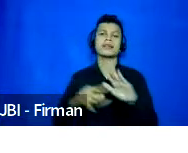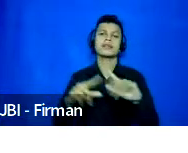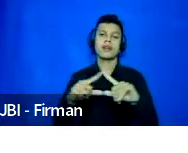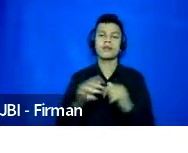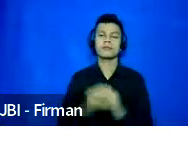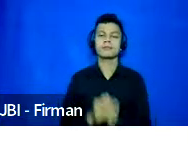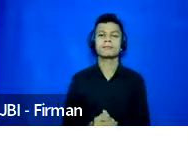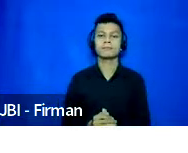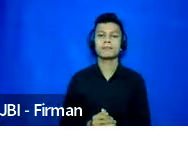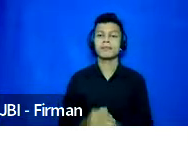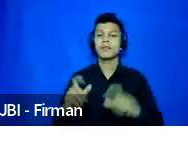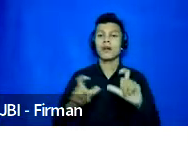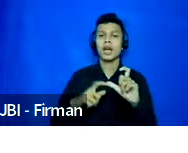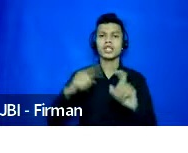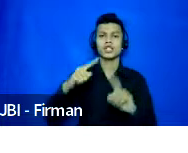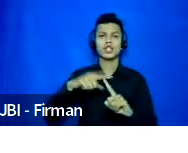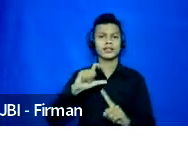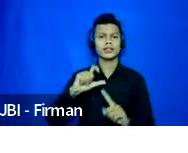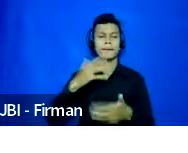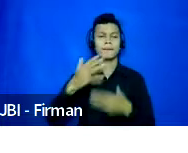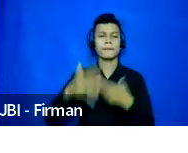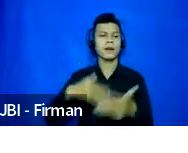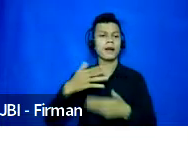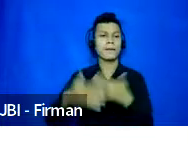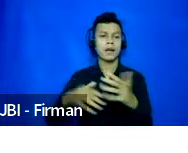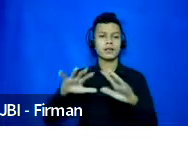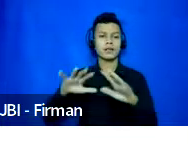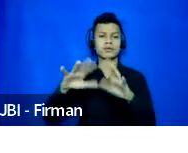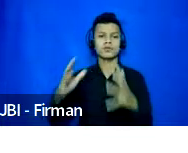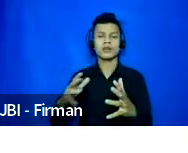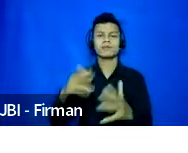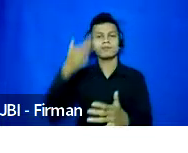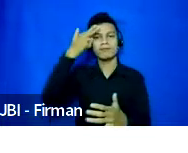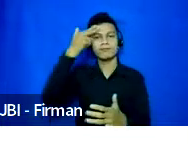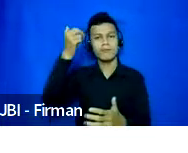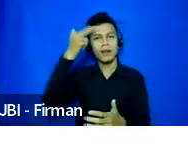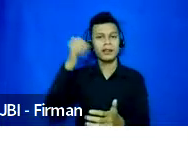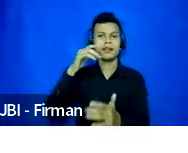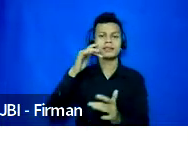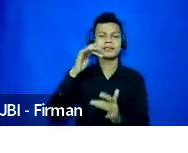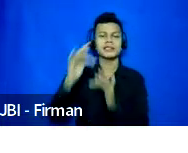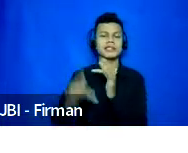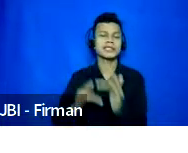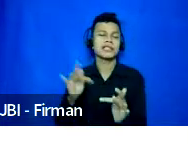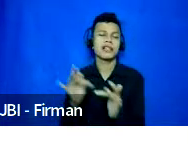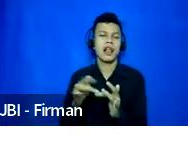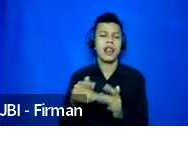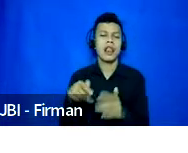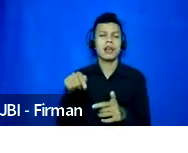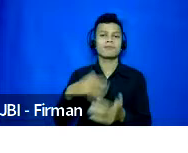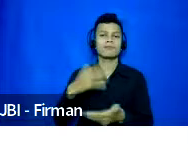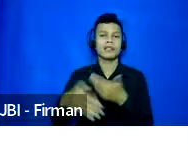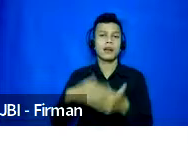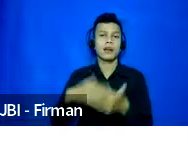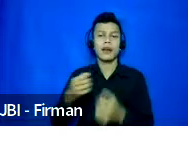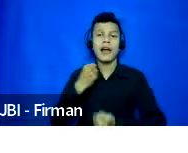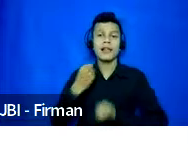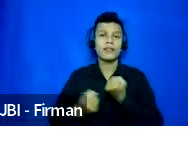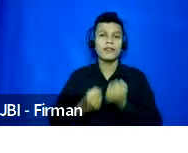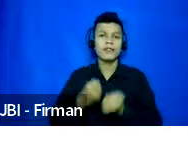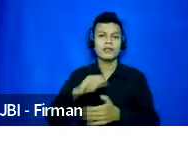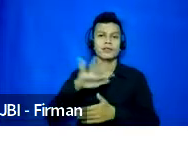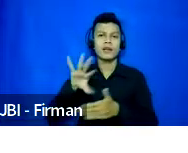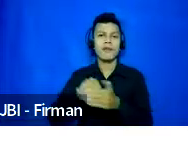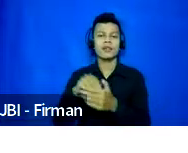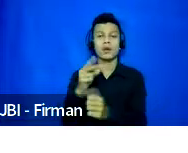while children have access to online learning materials, they also have activities with teachers as well as access to reading